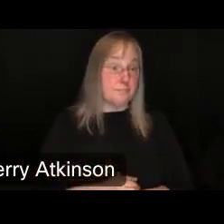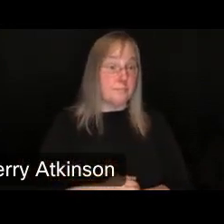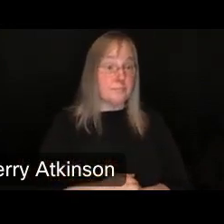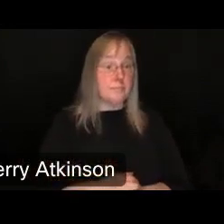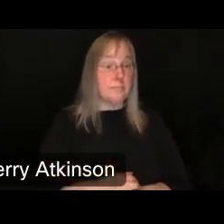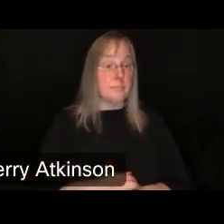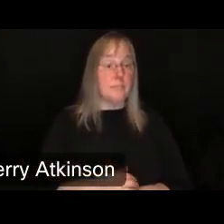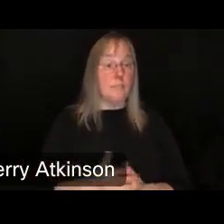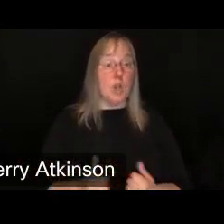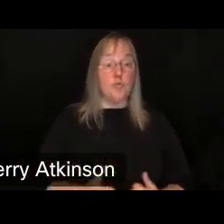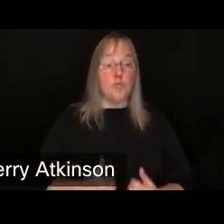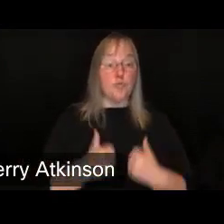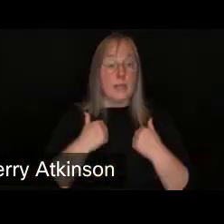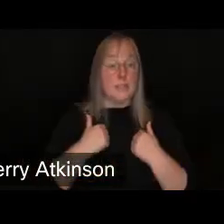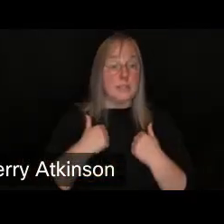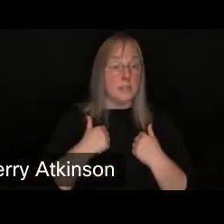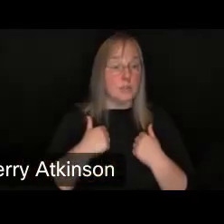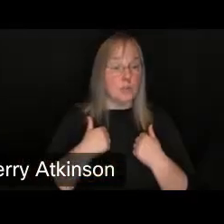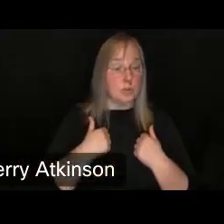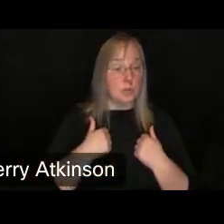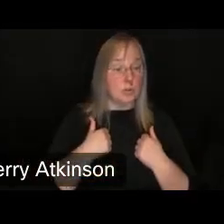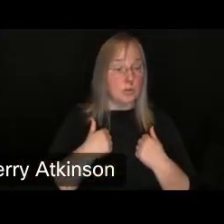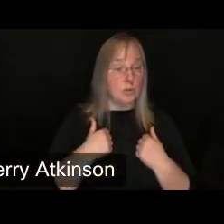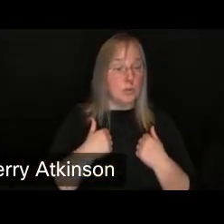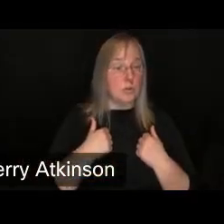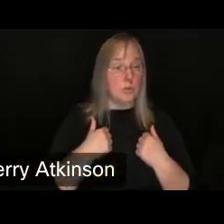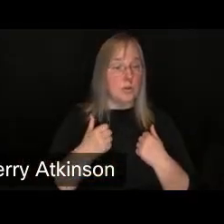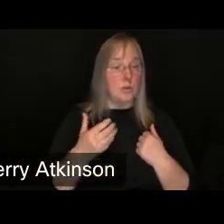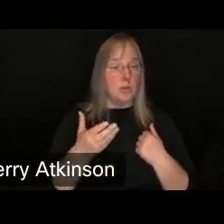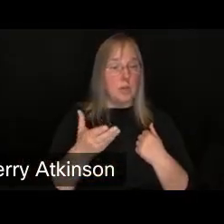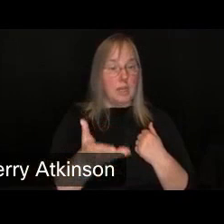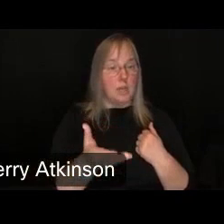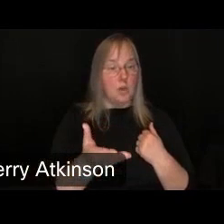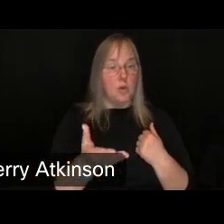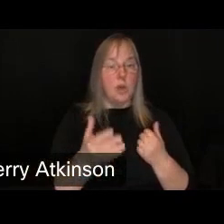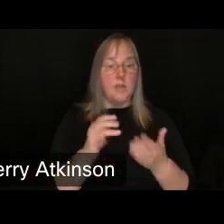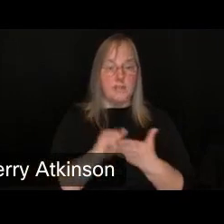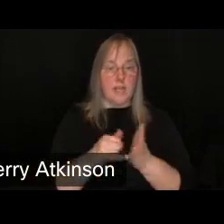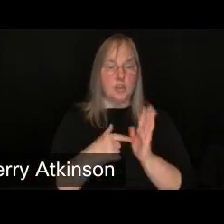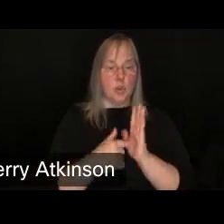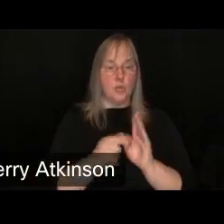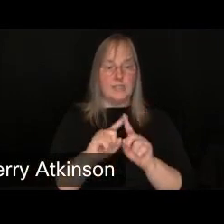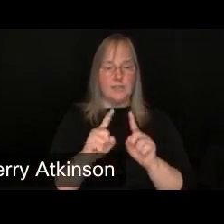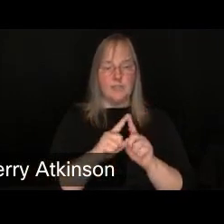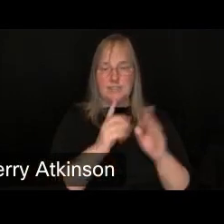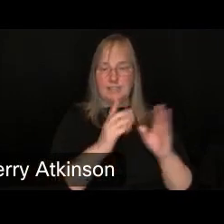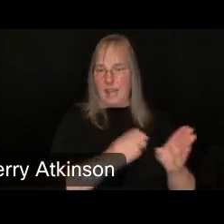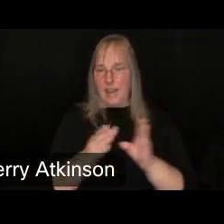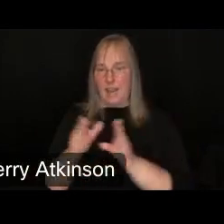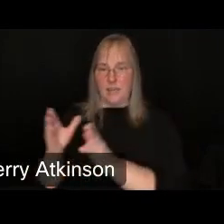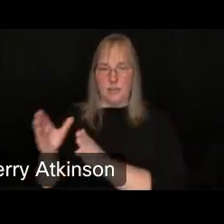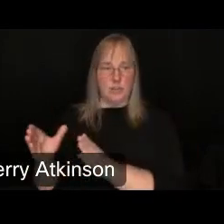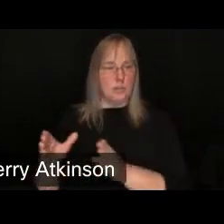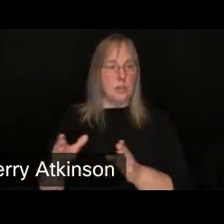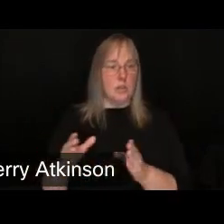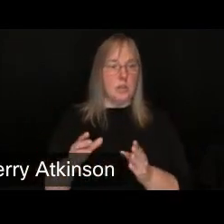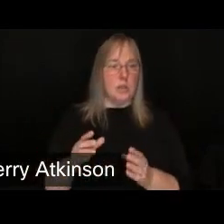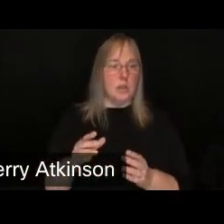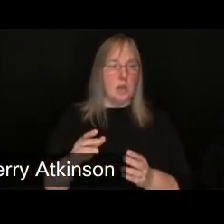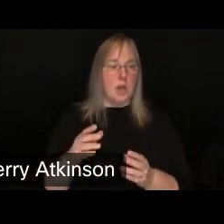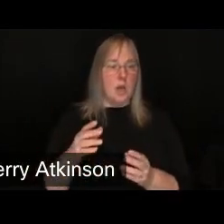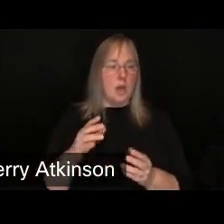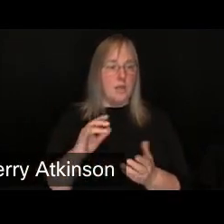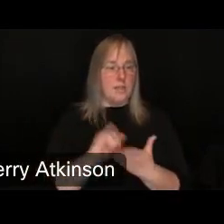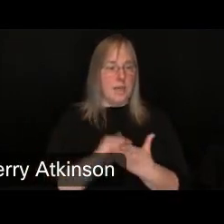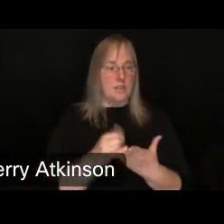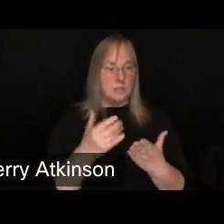Residential pipeline here is just another way but showing different stage there. So with exception of the existing that to the left